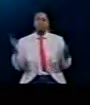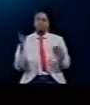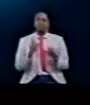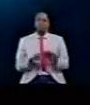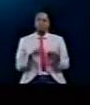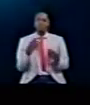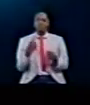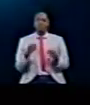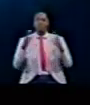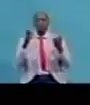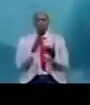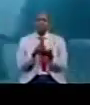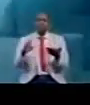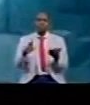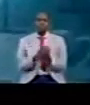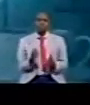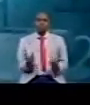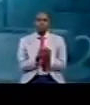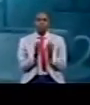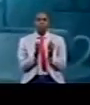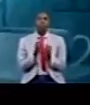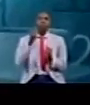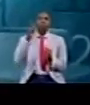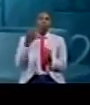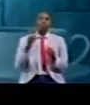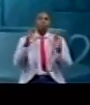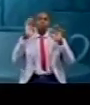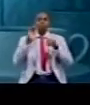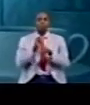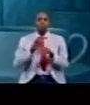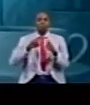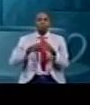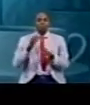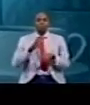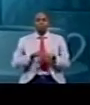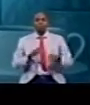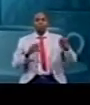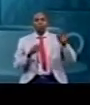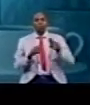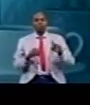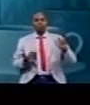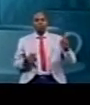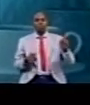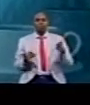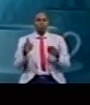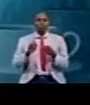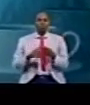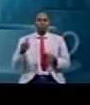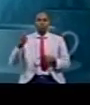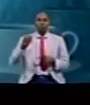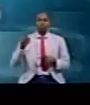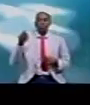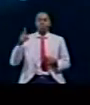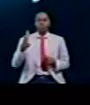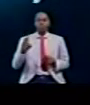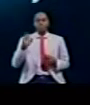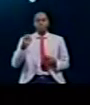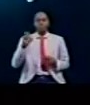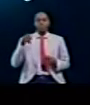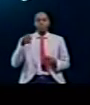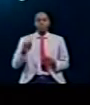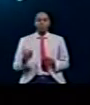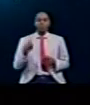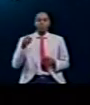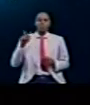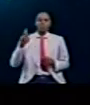channel, enlarge our coast, enlarge our life, and provide massively, provide abundantly upon us so that